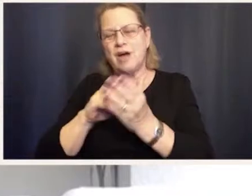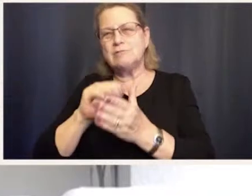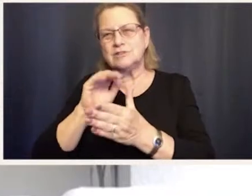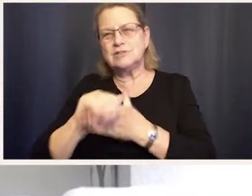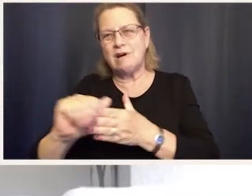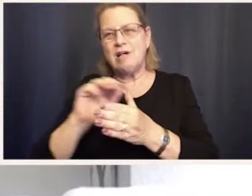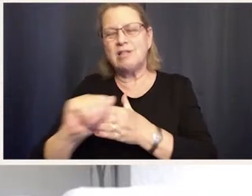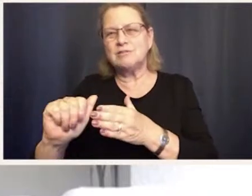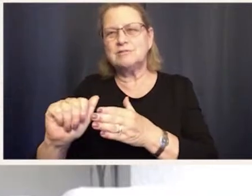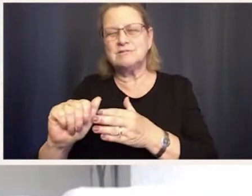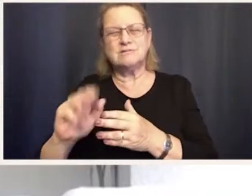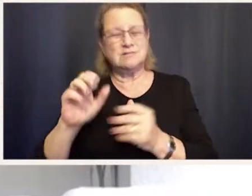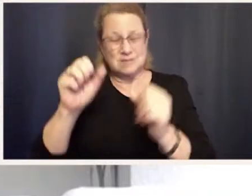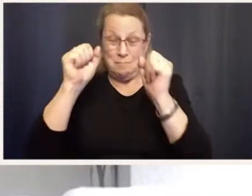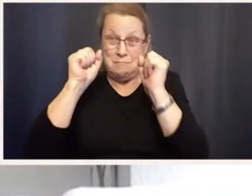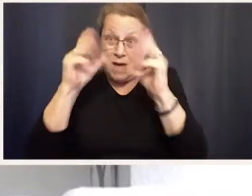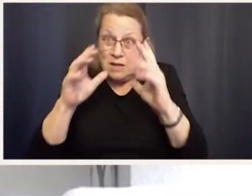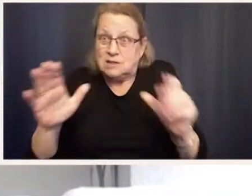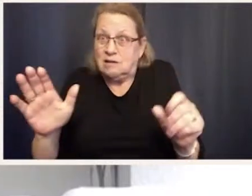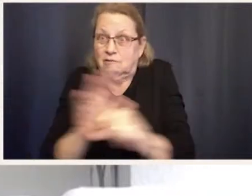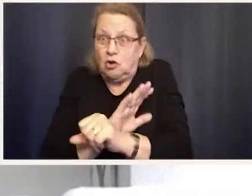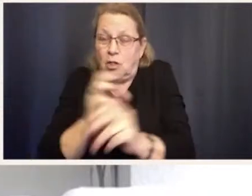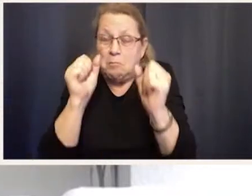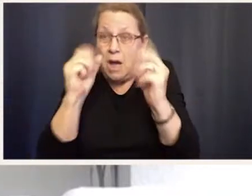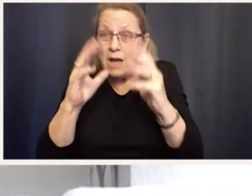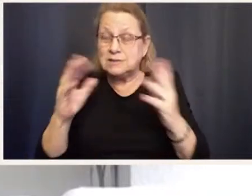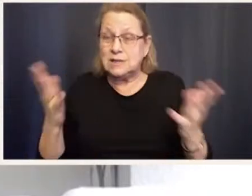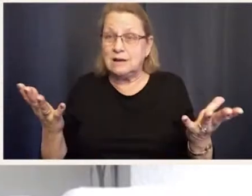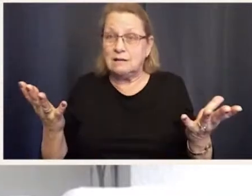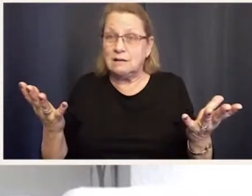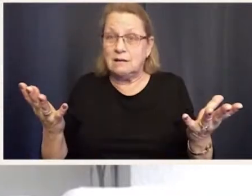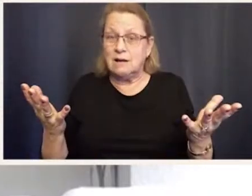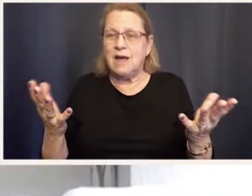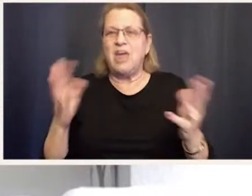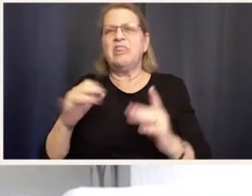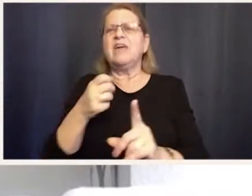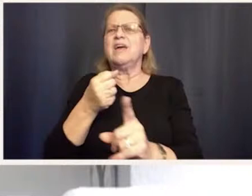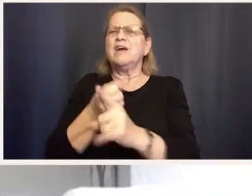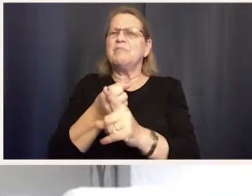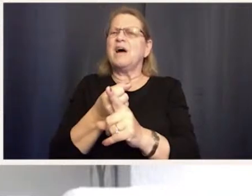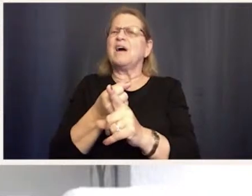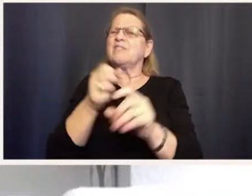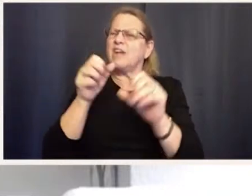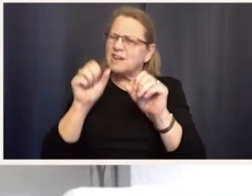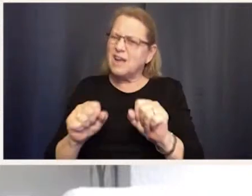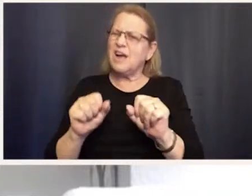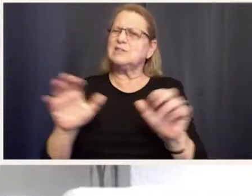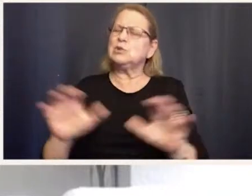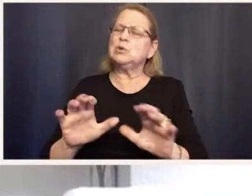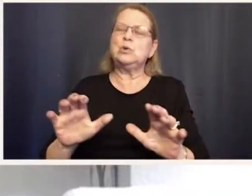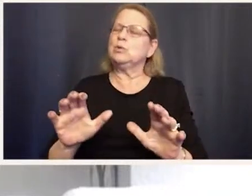$100,000. How amazing, totally amazing that is. And the impact that it will